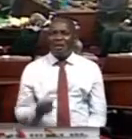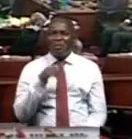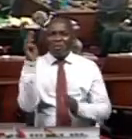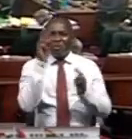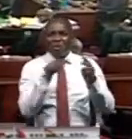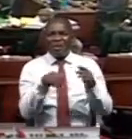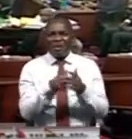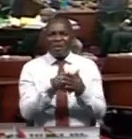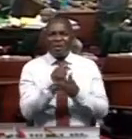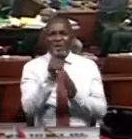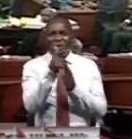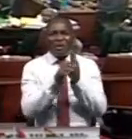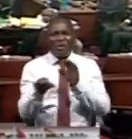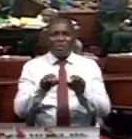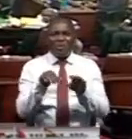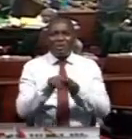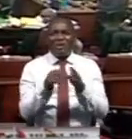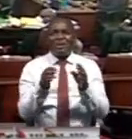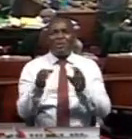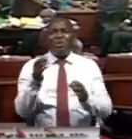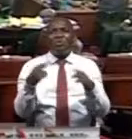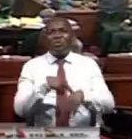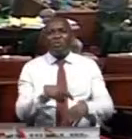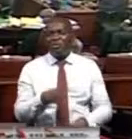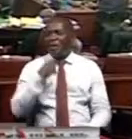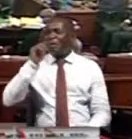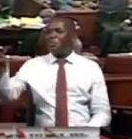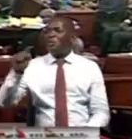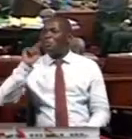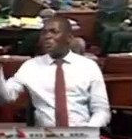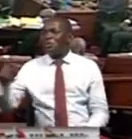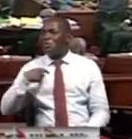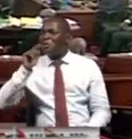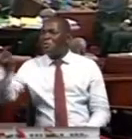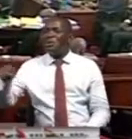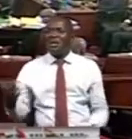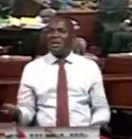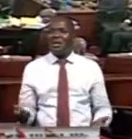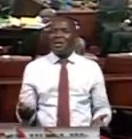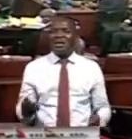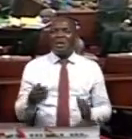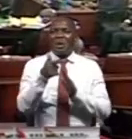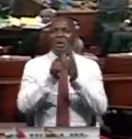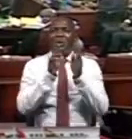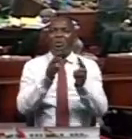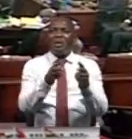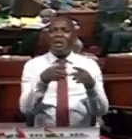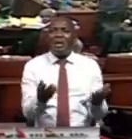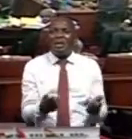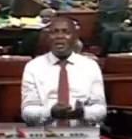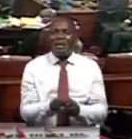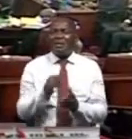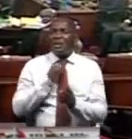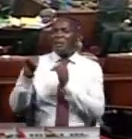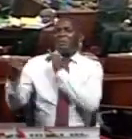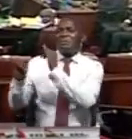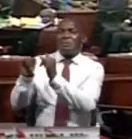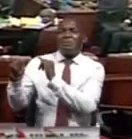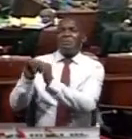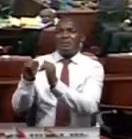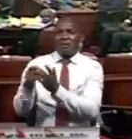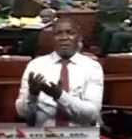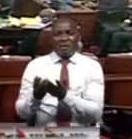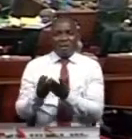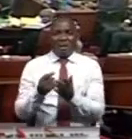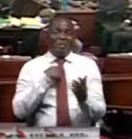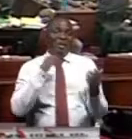that's all that lawyers do in a courtroom. I put it to you, I put it to you, I put it to you. My Lord. Because this is cross-examination. Yes, my Lord. And what